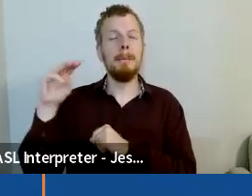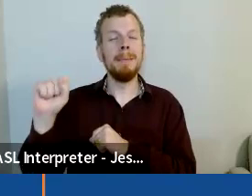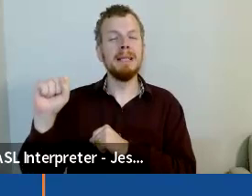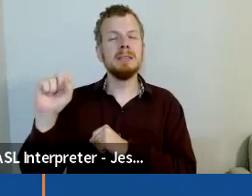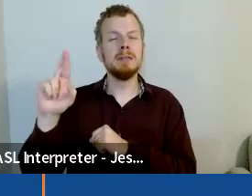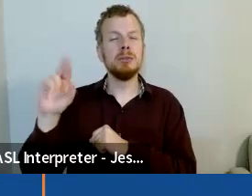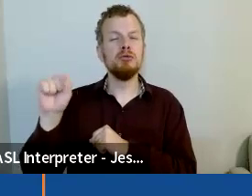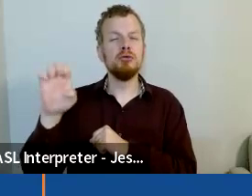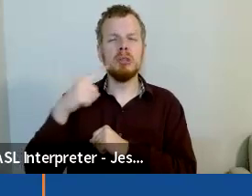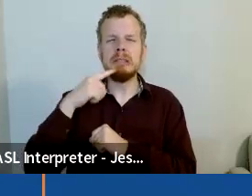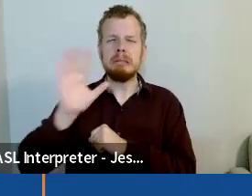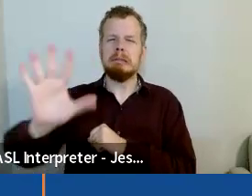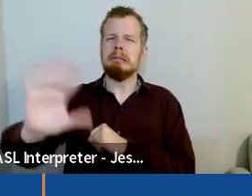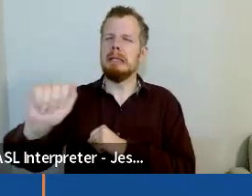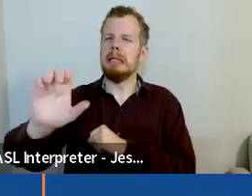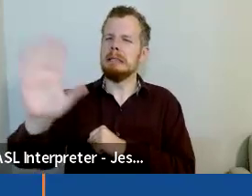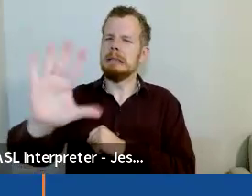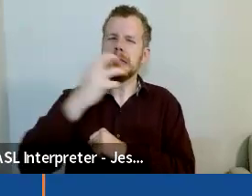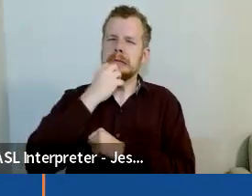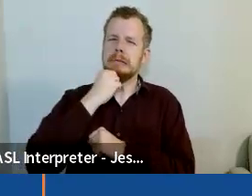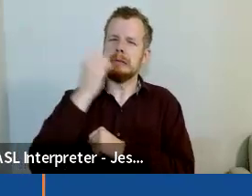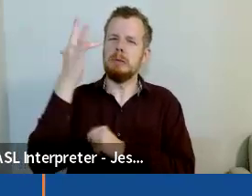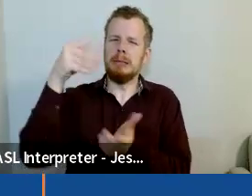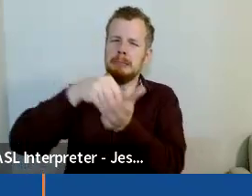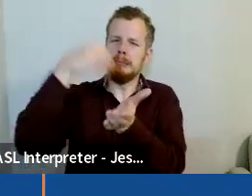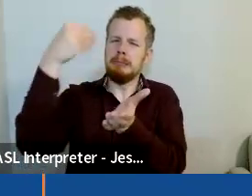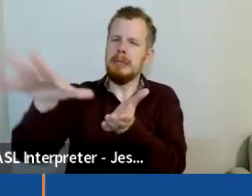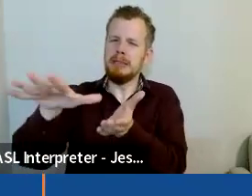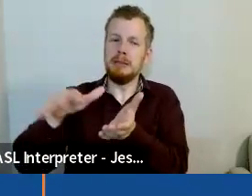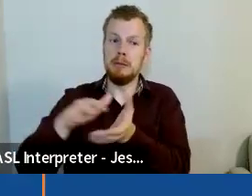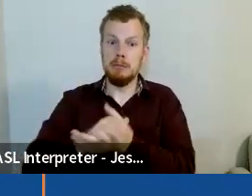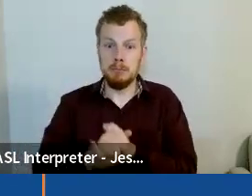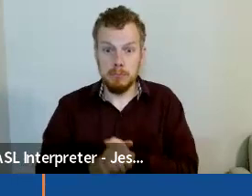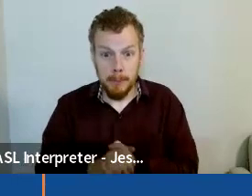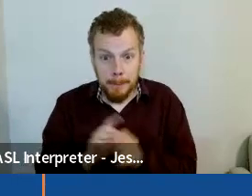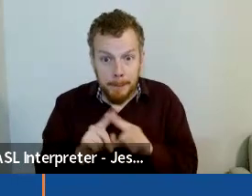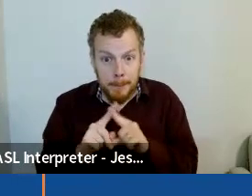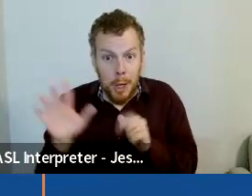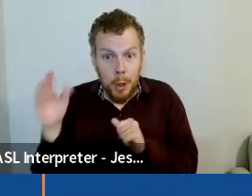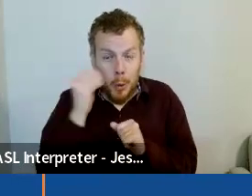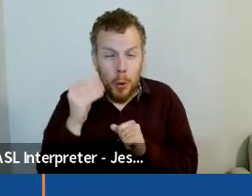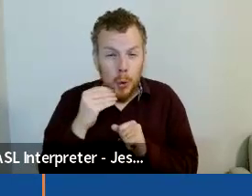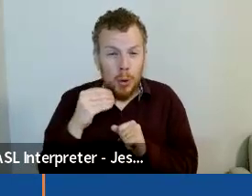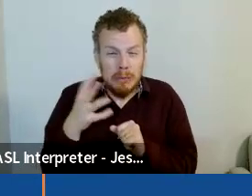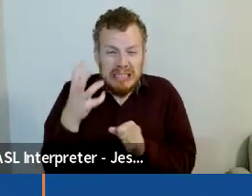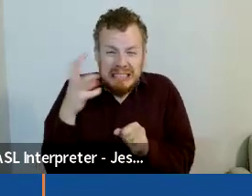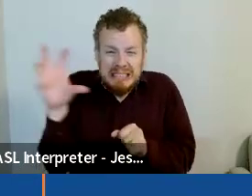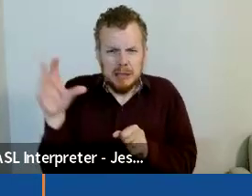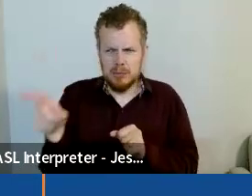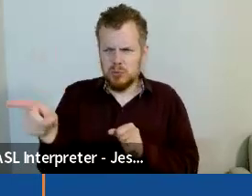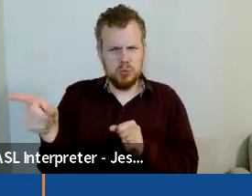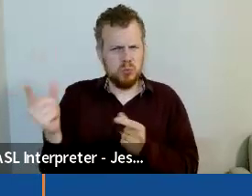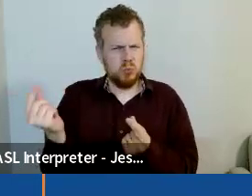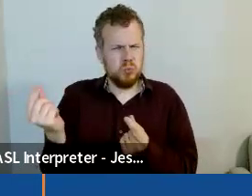because her bill will be high. It is very hot inside of her home. What are some ways she can stay cool? If you guys